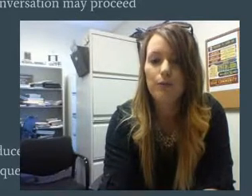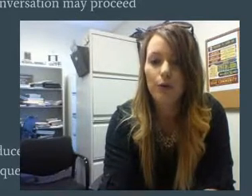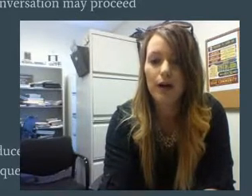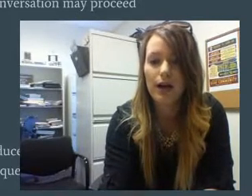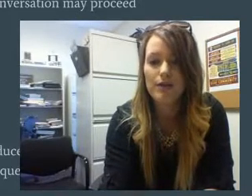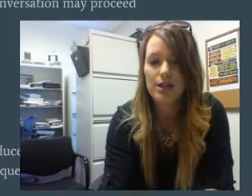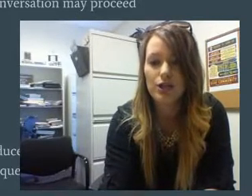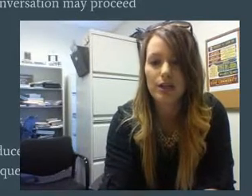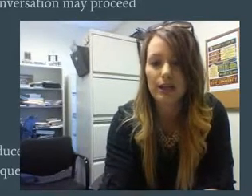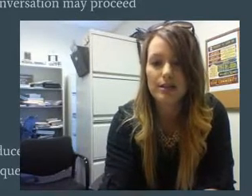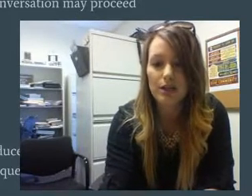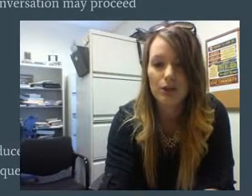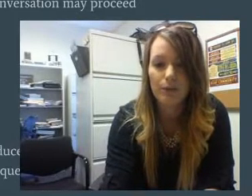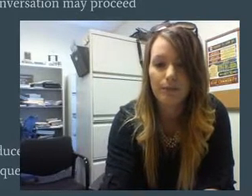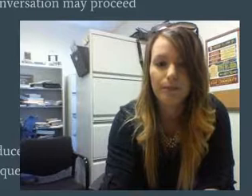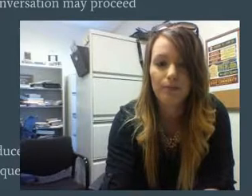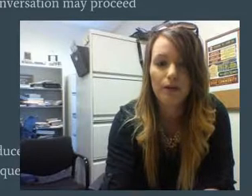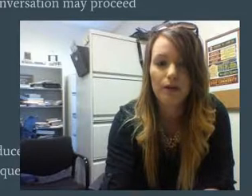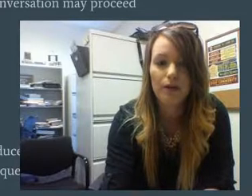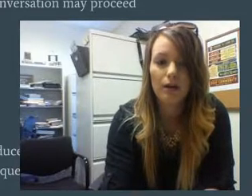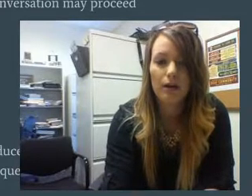before a conversation can continue.